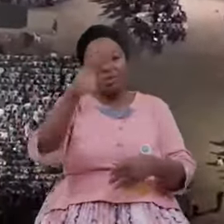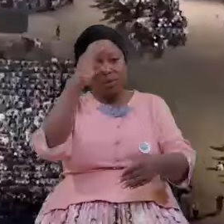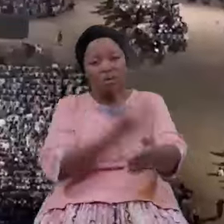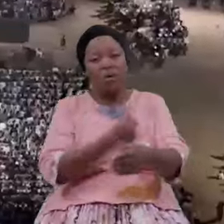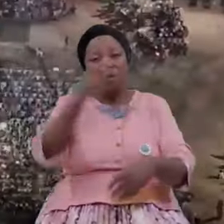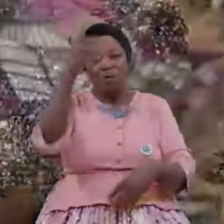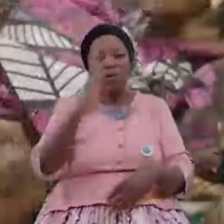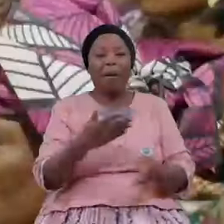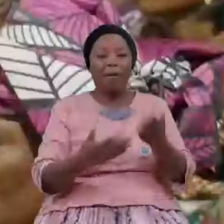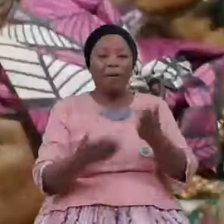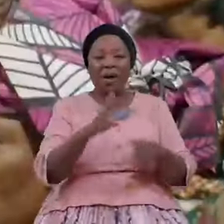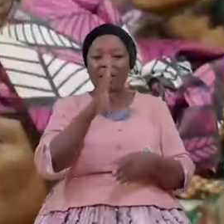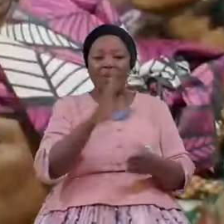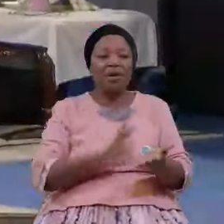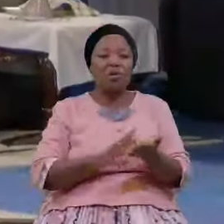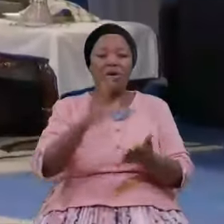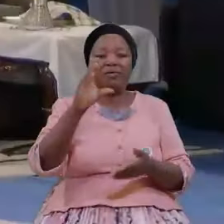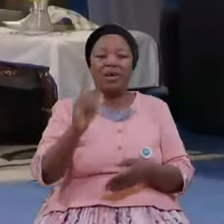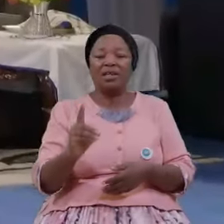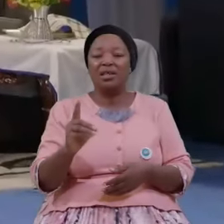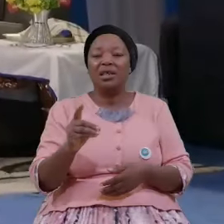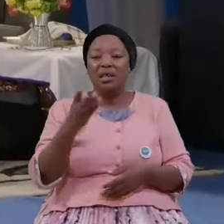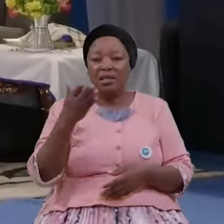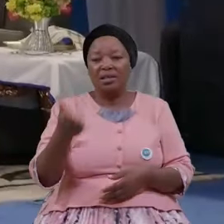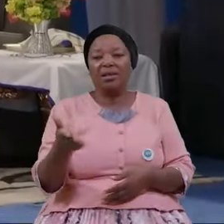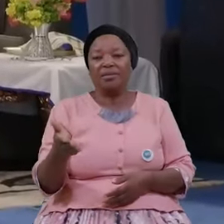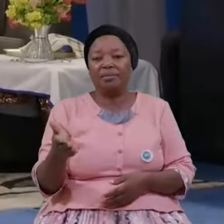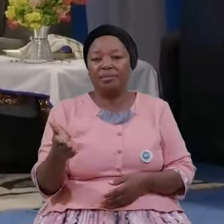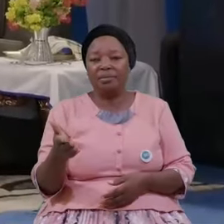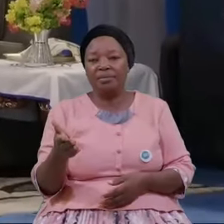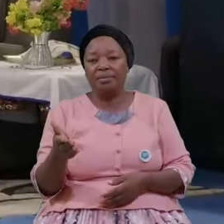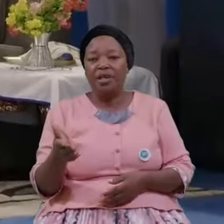might be glorified thereby.